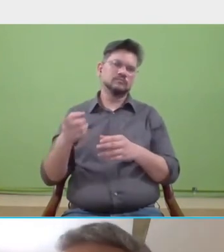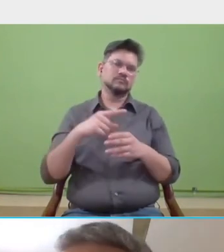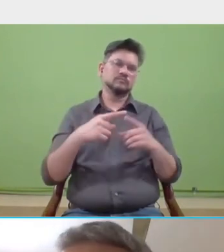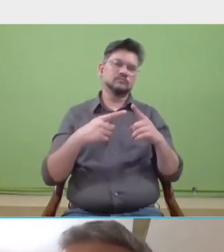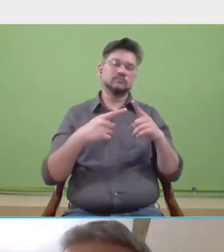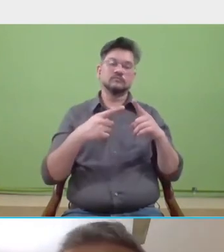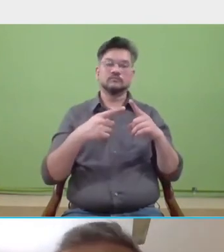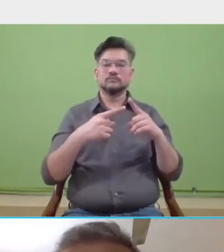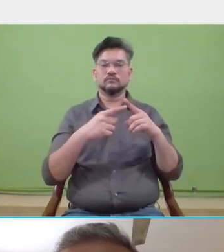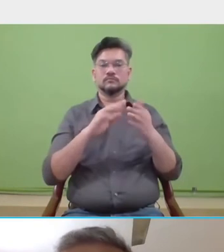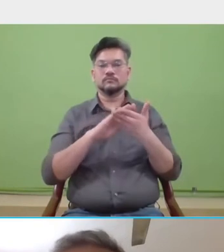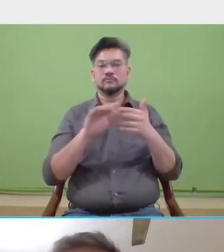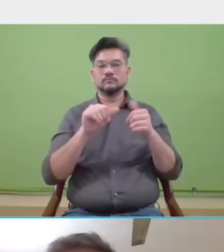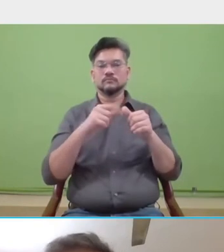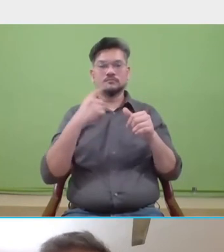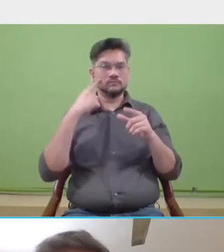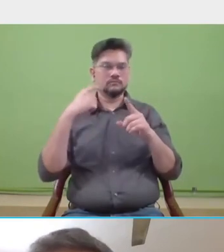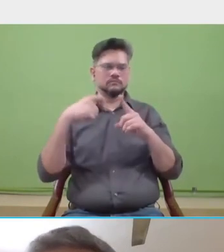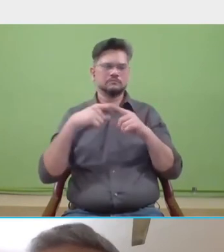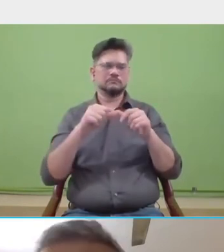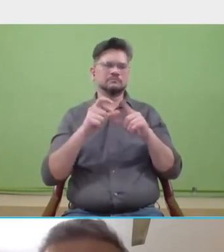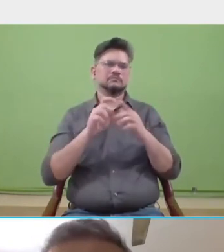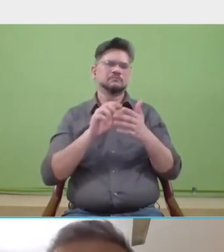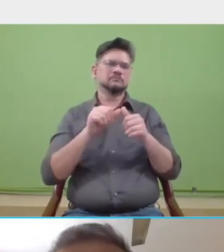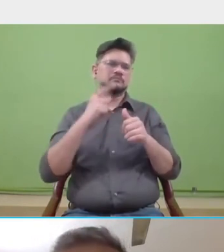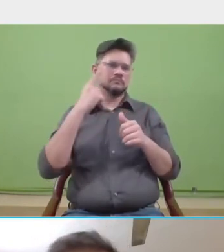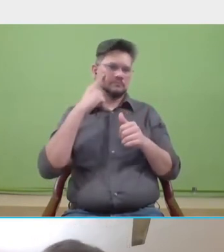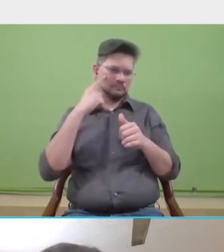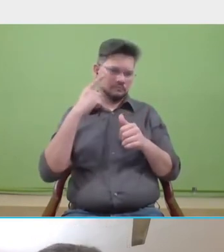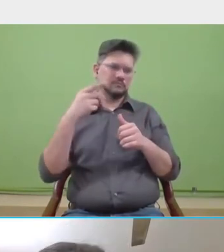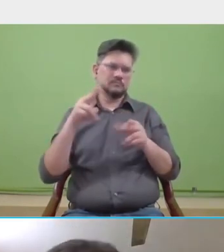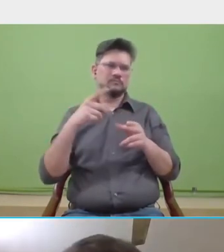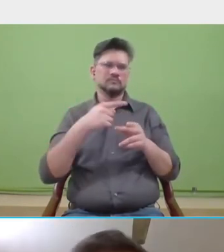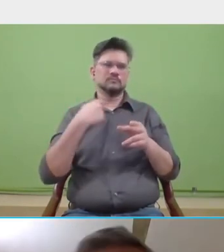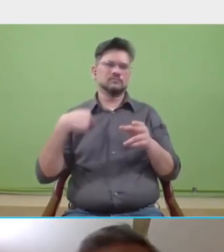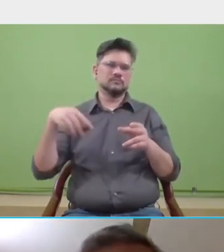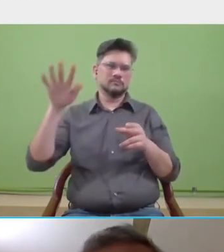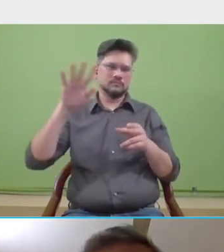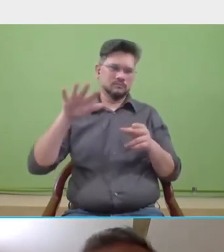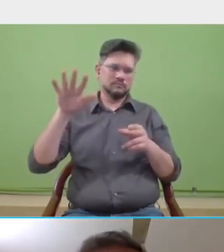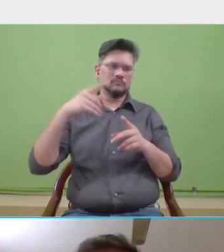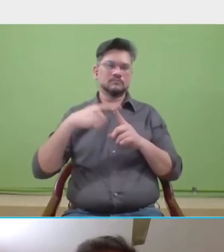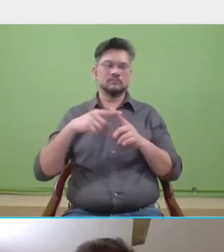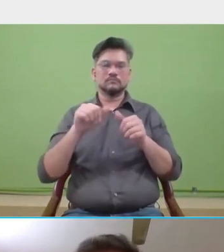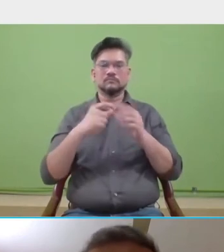found in china but there are some languages in arunachal pradesh and also some districts of